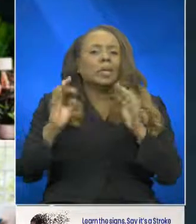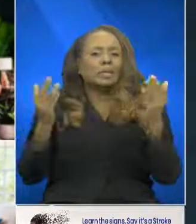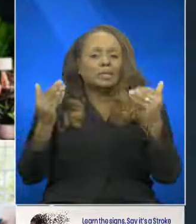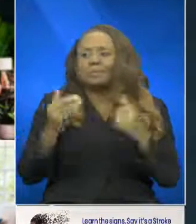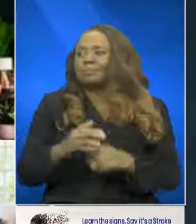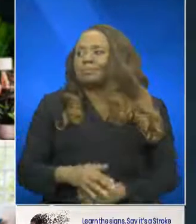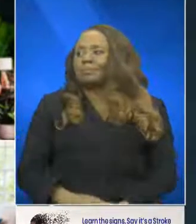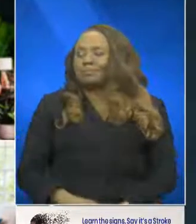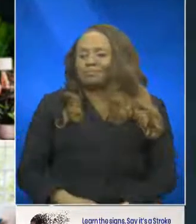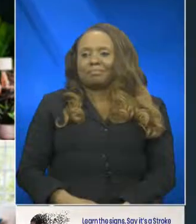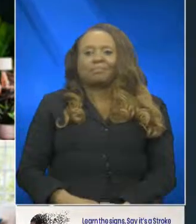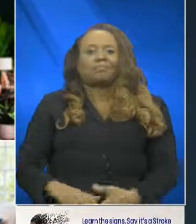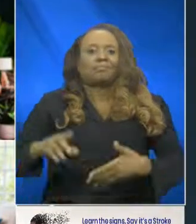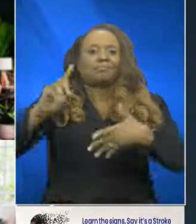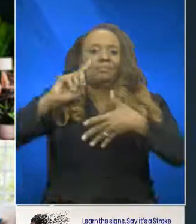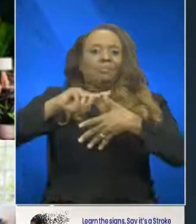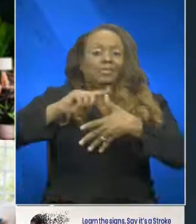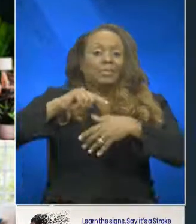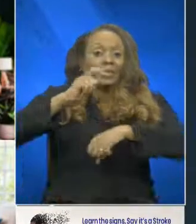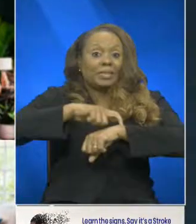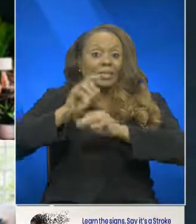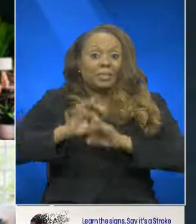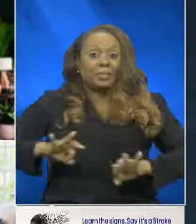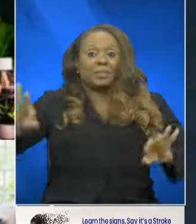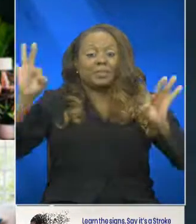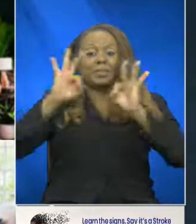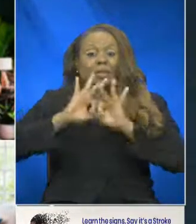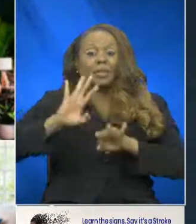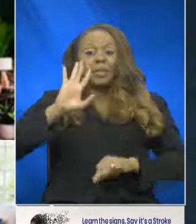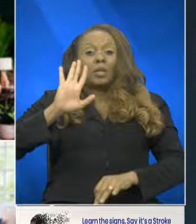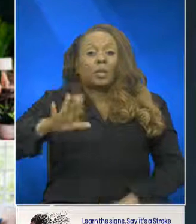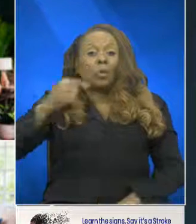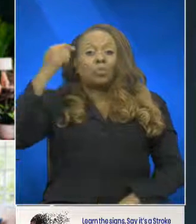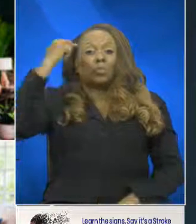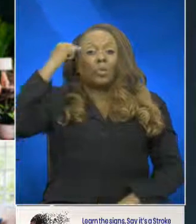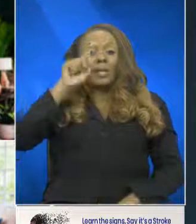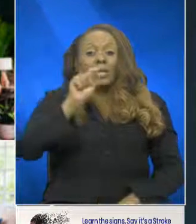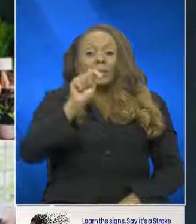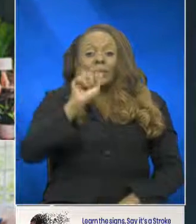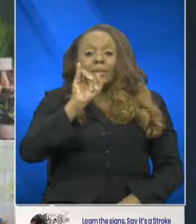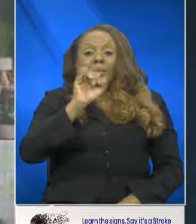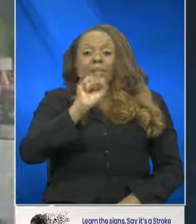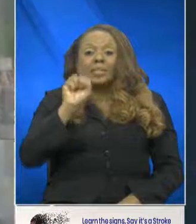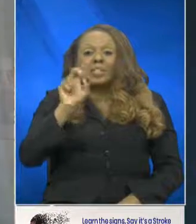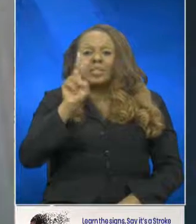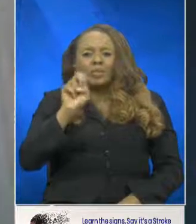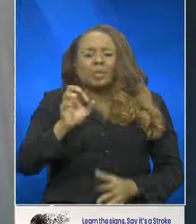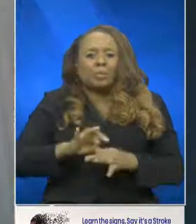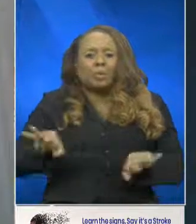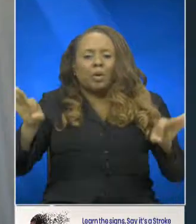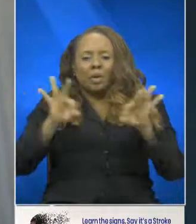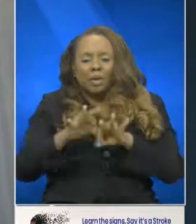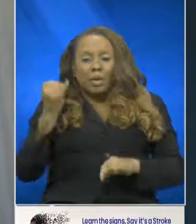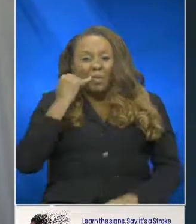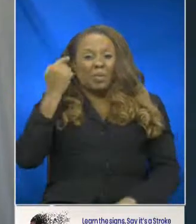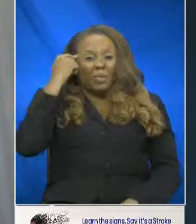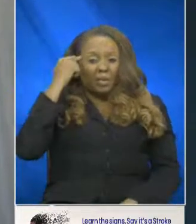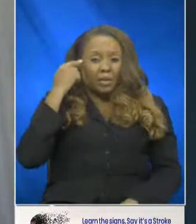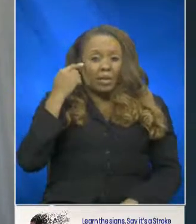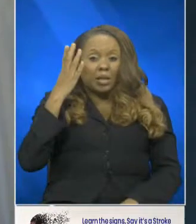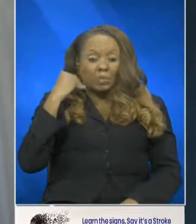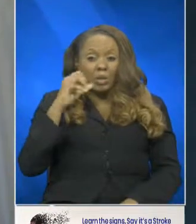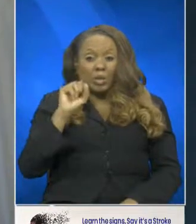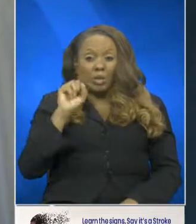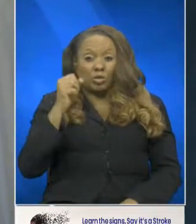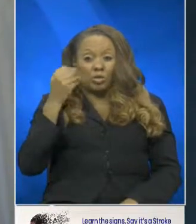One, time is brain tissue. You must get to the hospital as quickly as possible if you suspect a stroke.